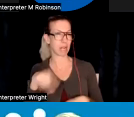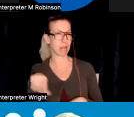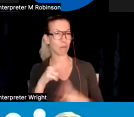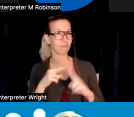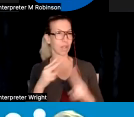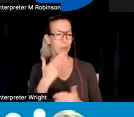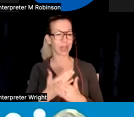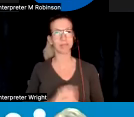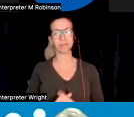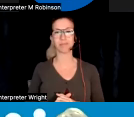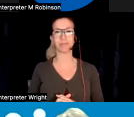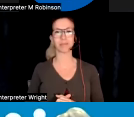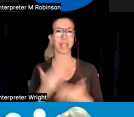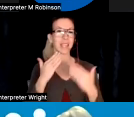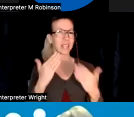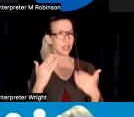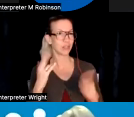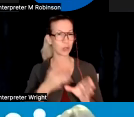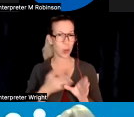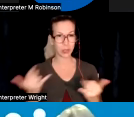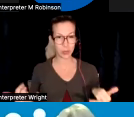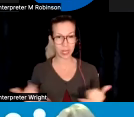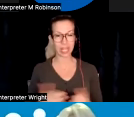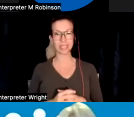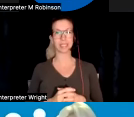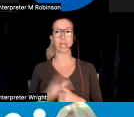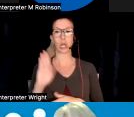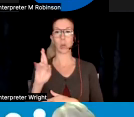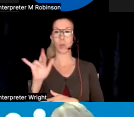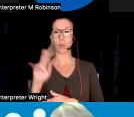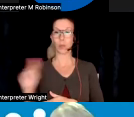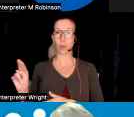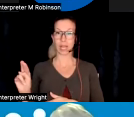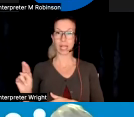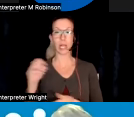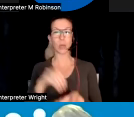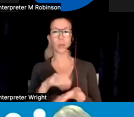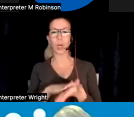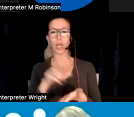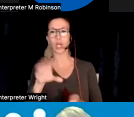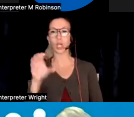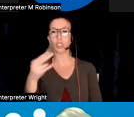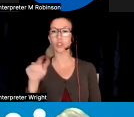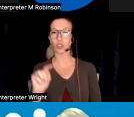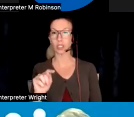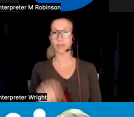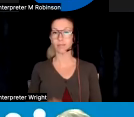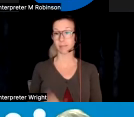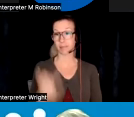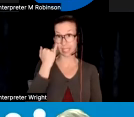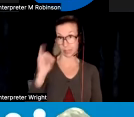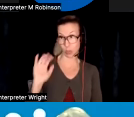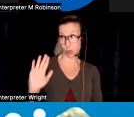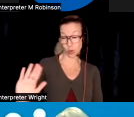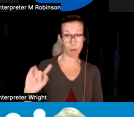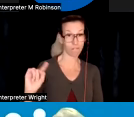much for joining us today. Bryn put in the chat a couple of items. If this is your first learning